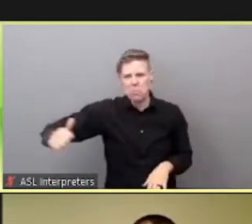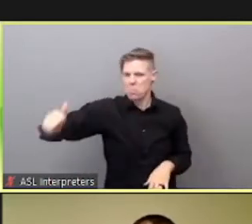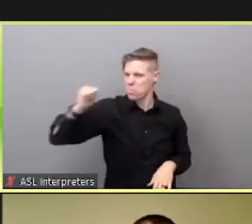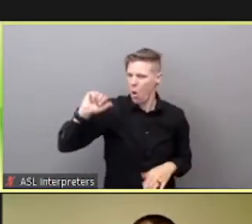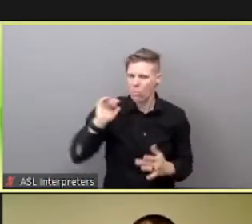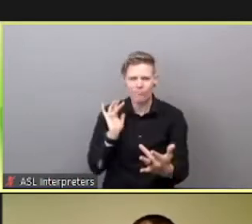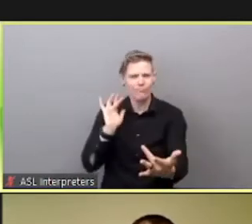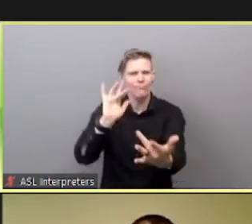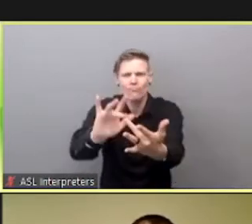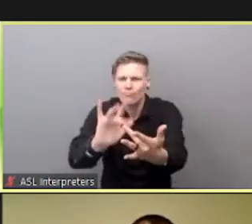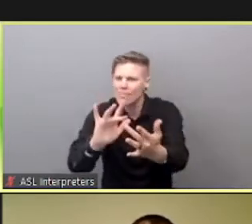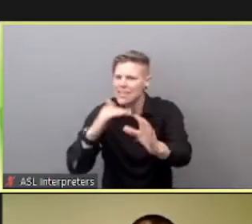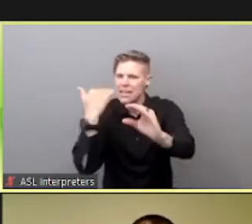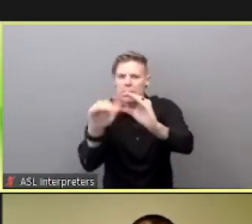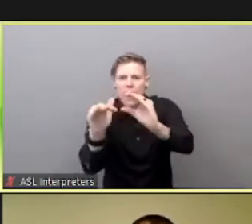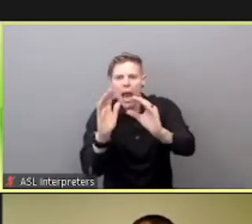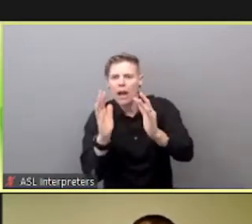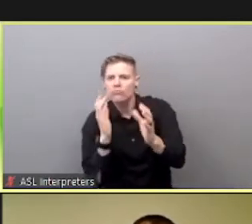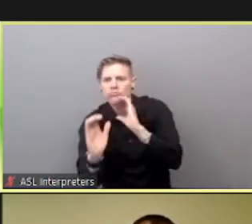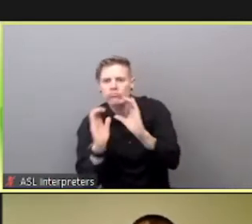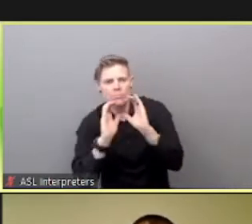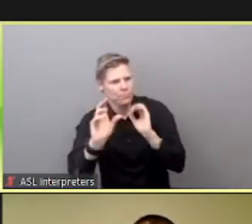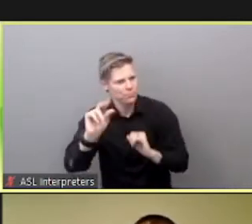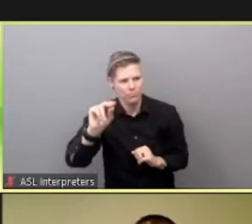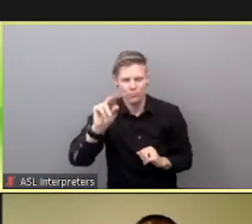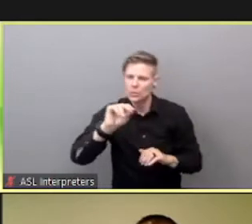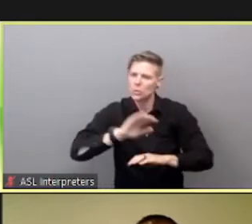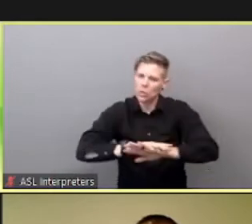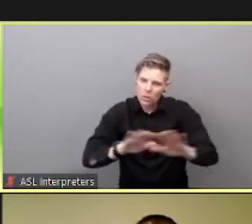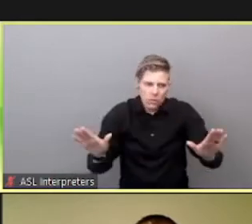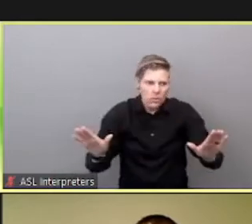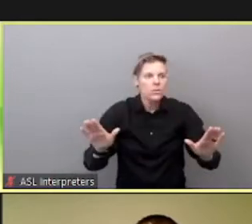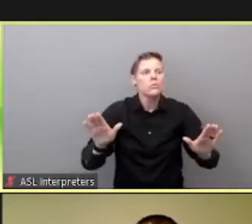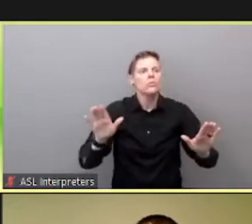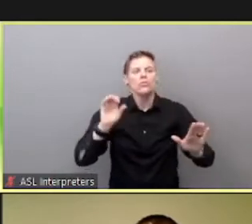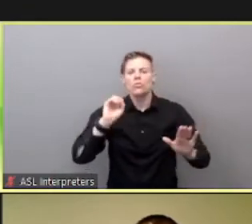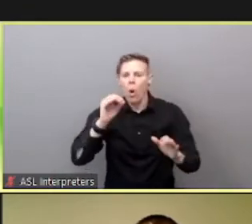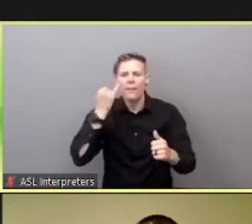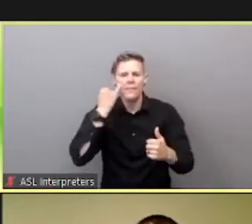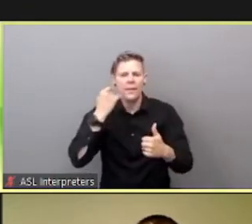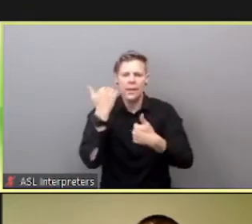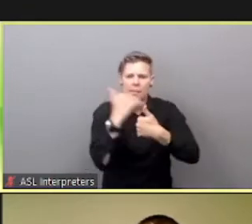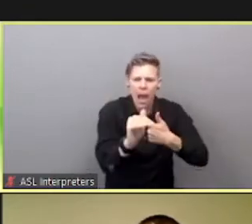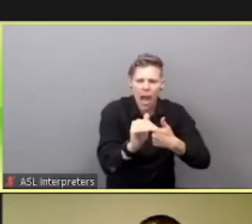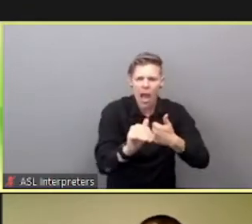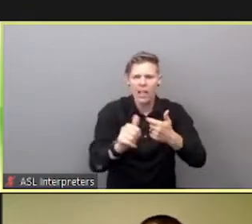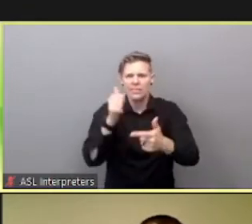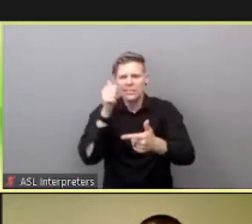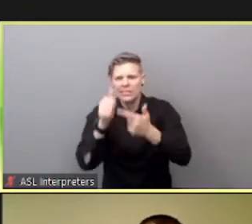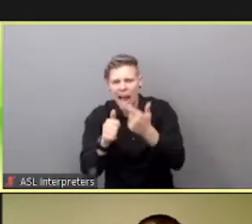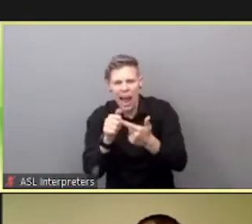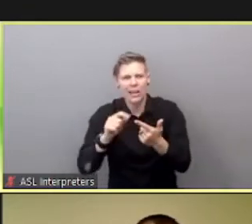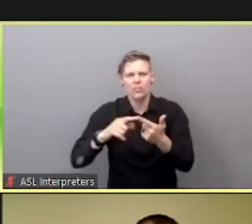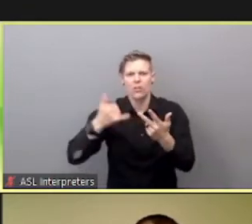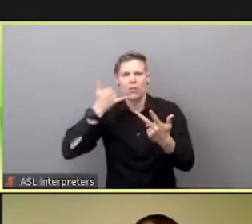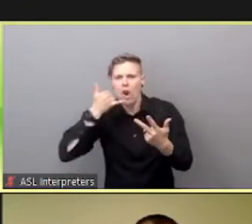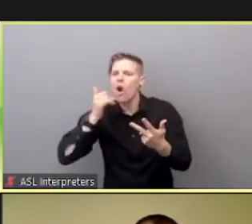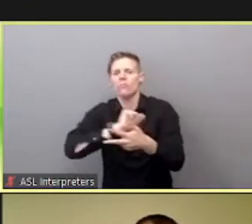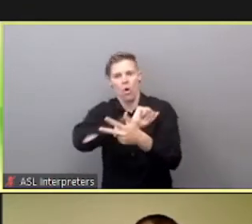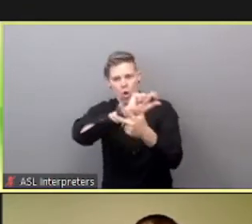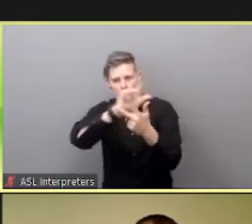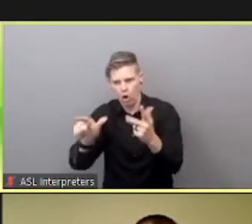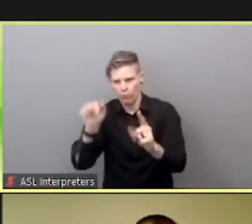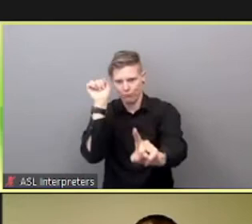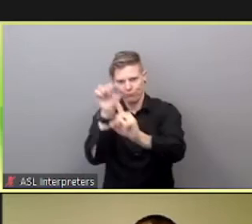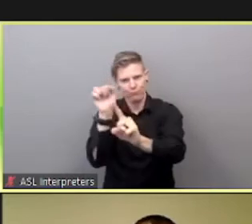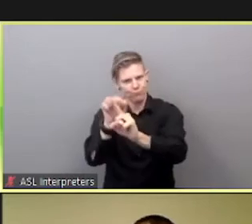banking information. So if you're being asked for that, then you know it's a scam, and please respond and